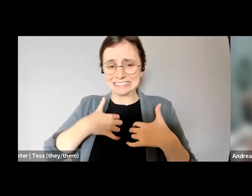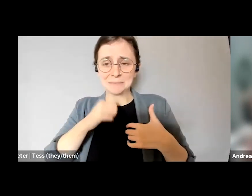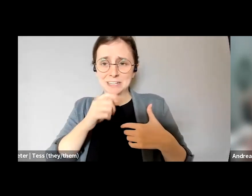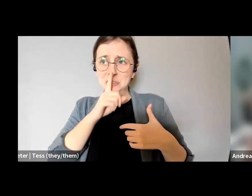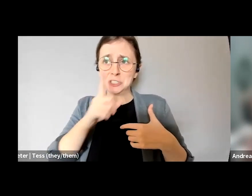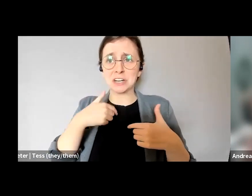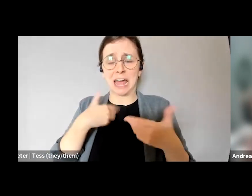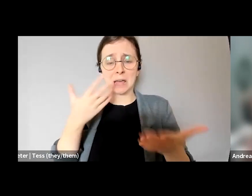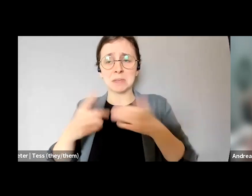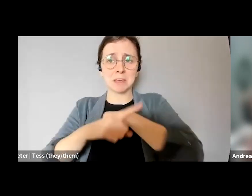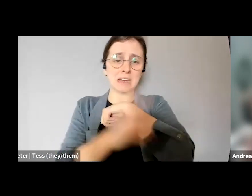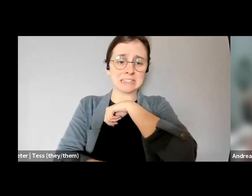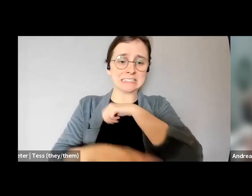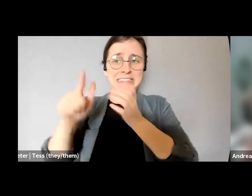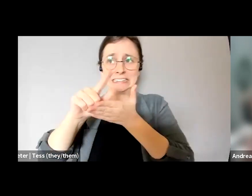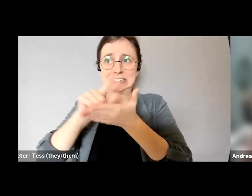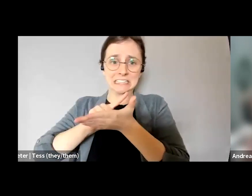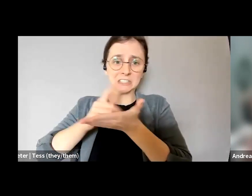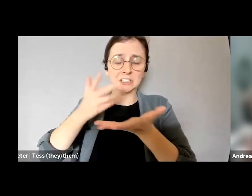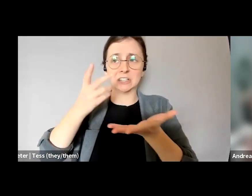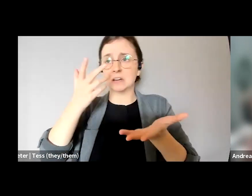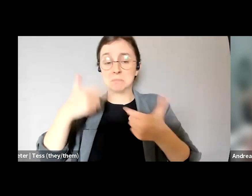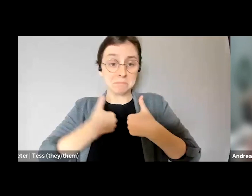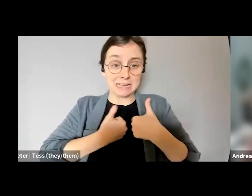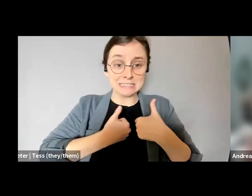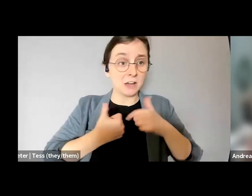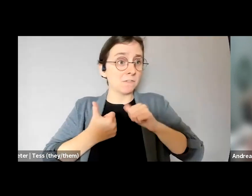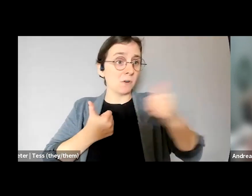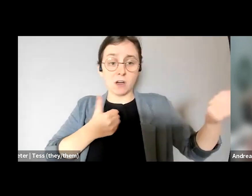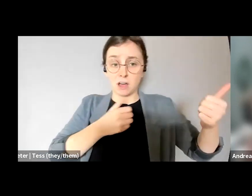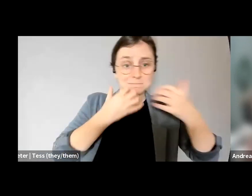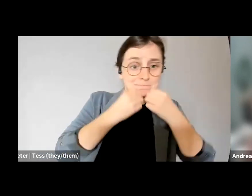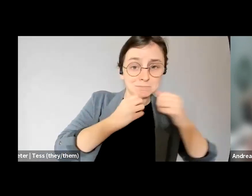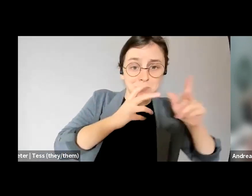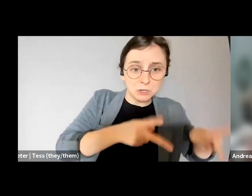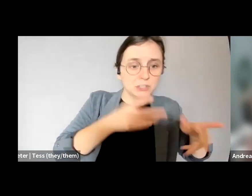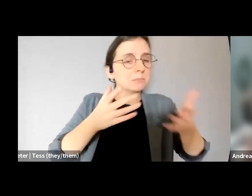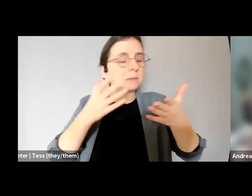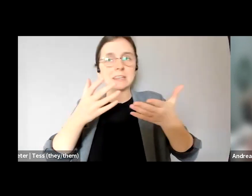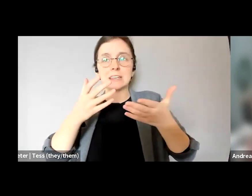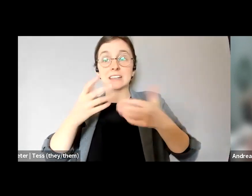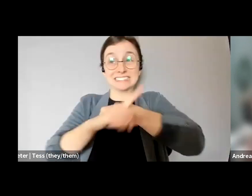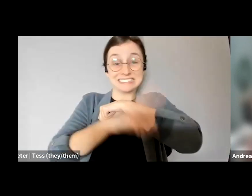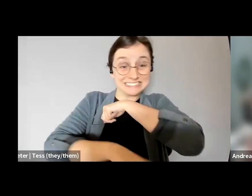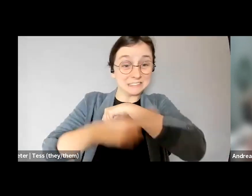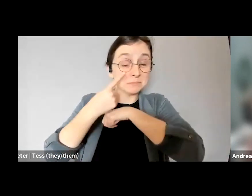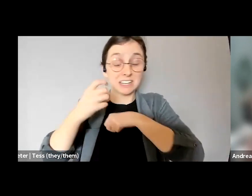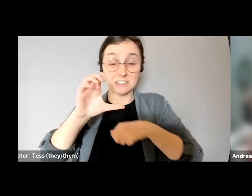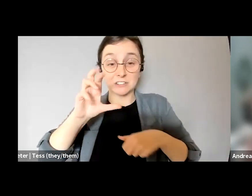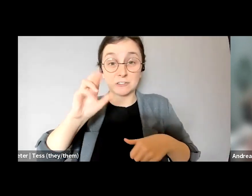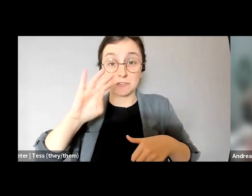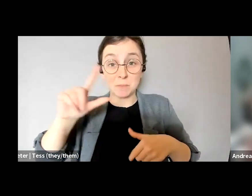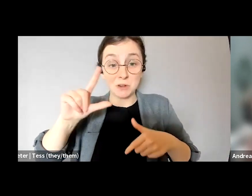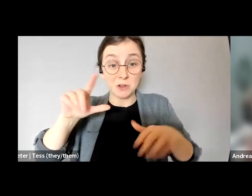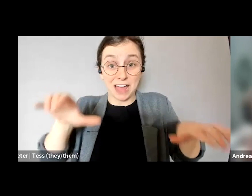they or others might experience, whether criminal or quasi-criminal in nature, right? Obviously, 988 is